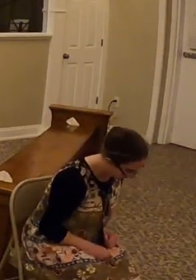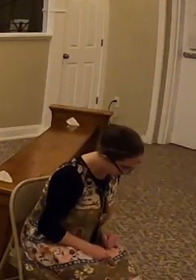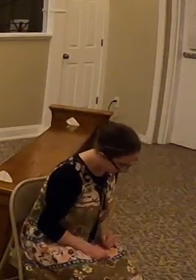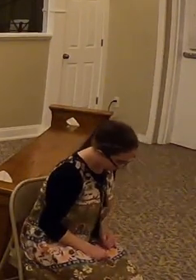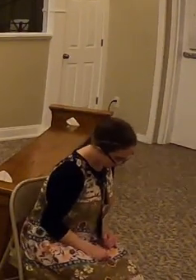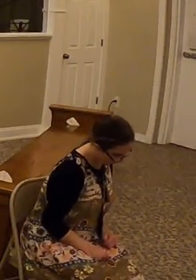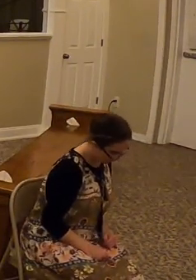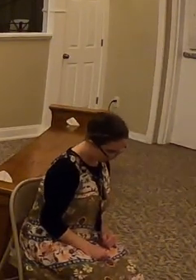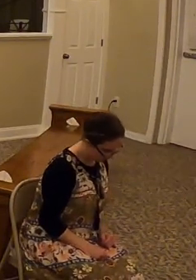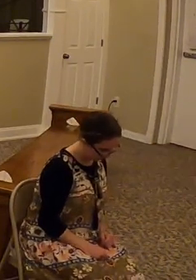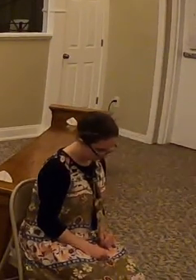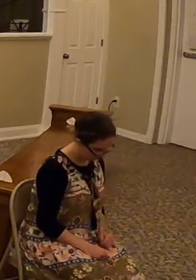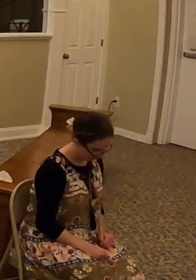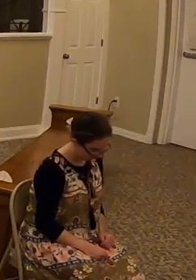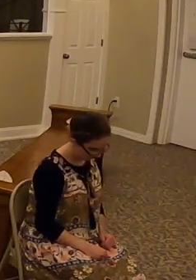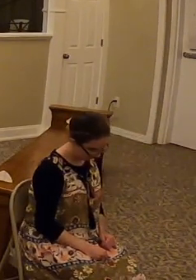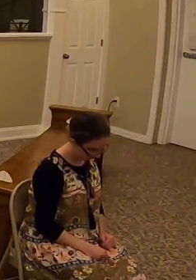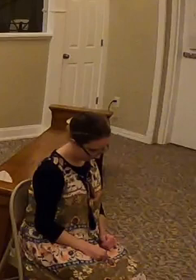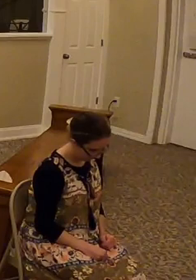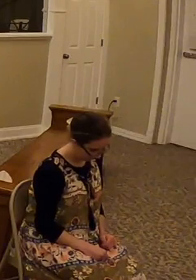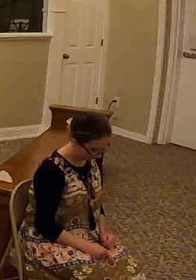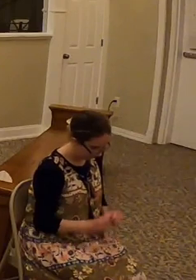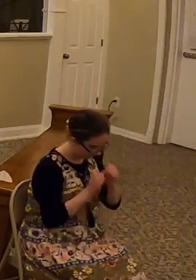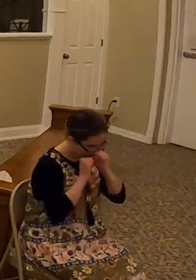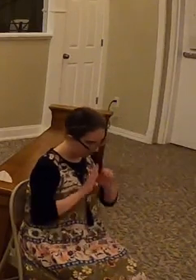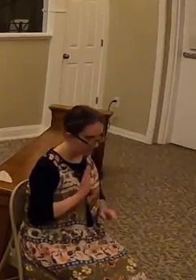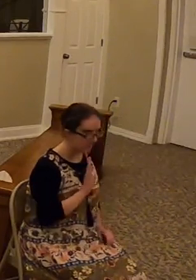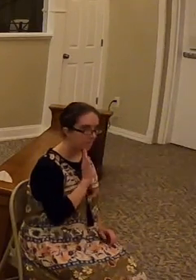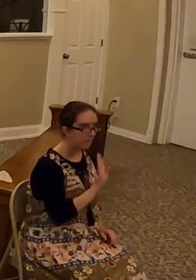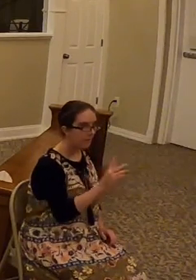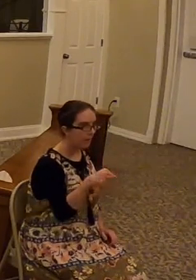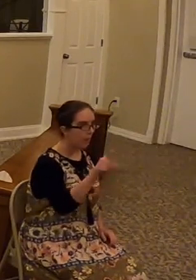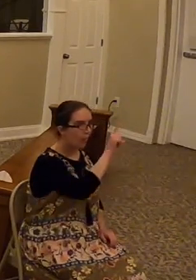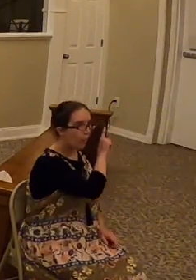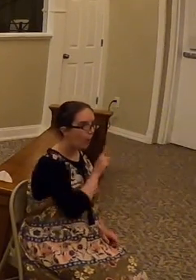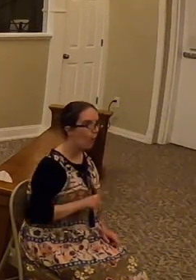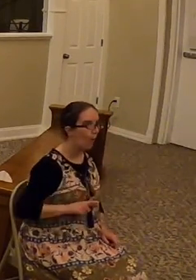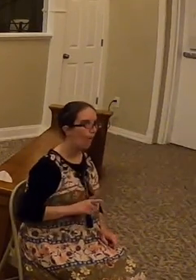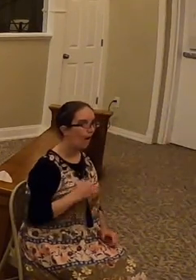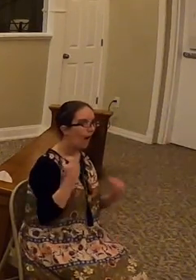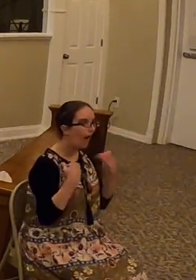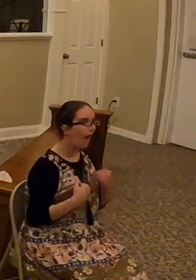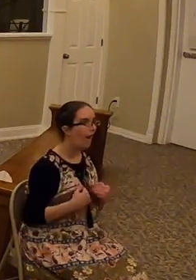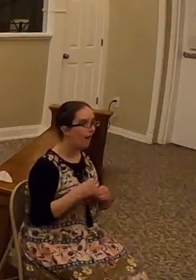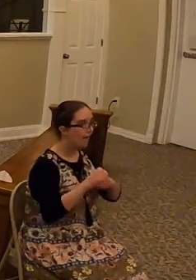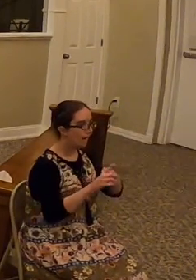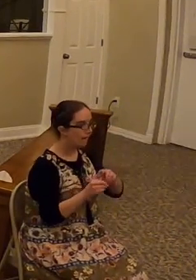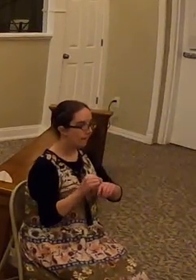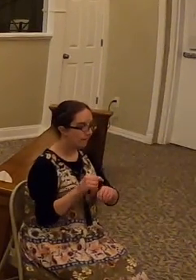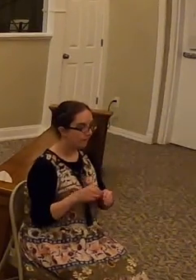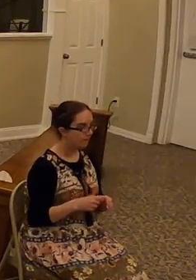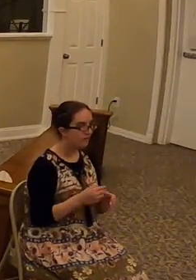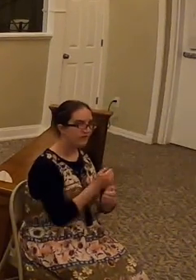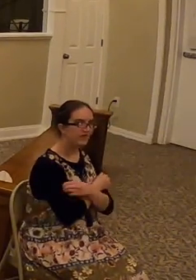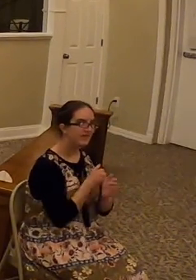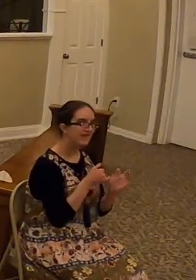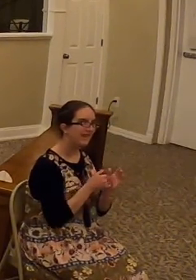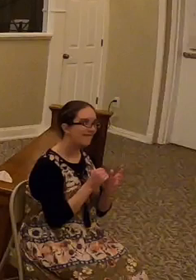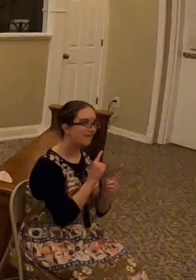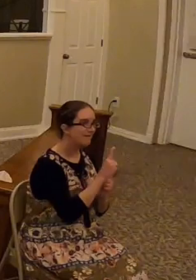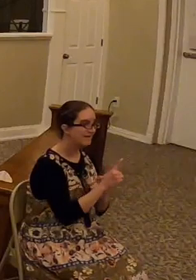13 through 23, and Samuel came to Saul, and Saul said unto him, blessed be thou of the Lord. I have performed the commandment. Don't you love it